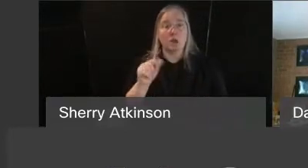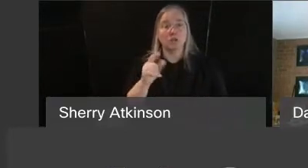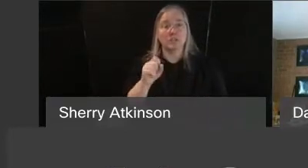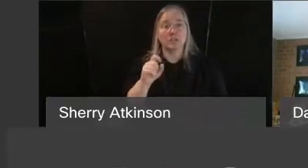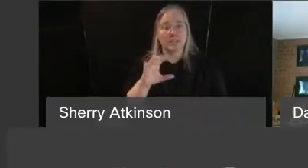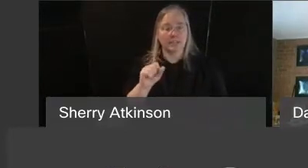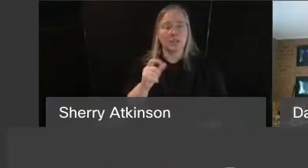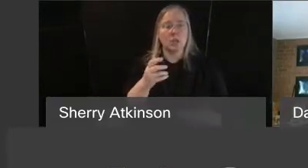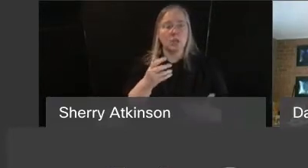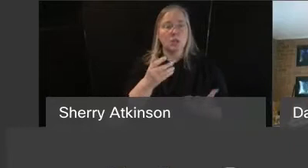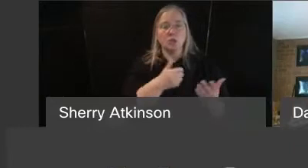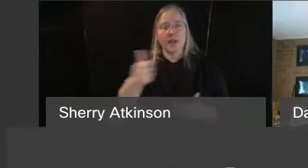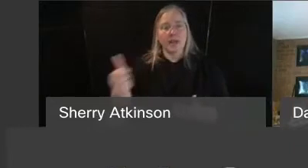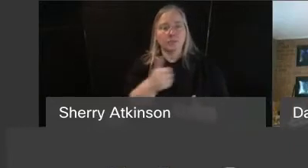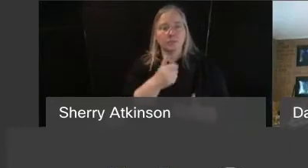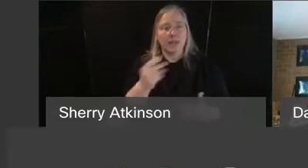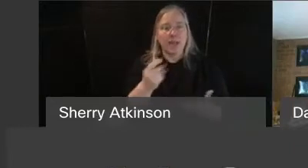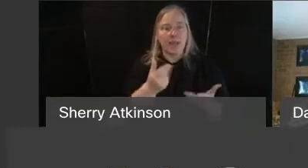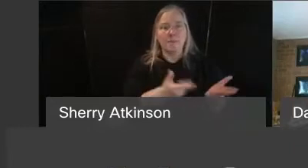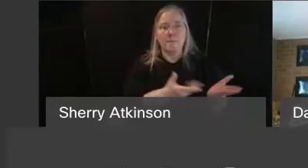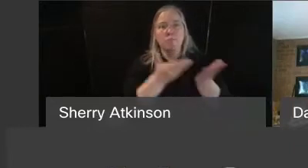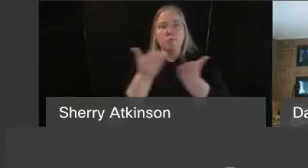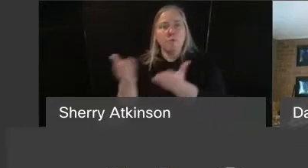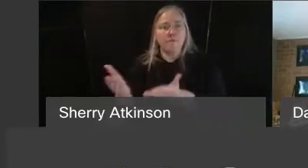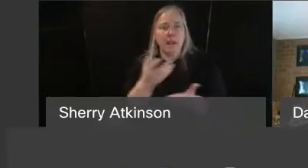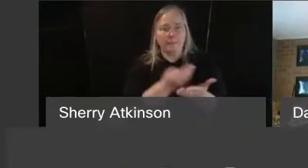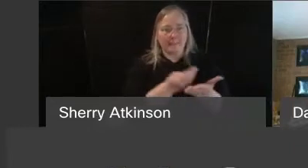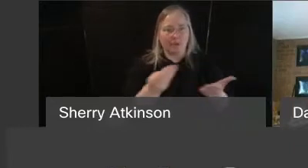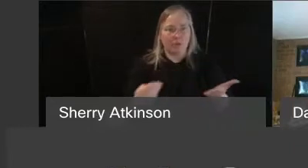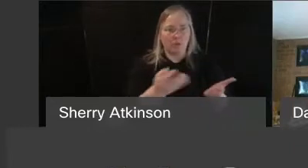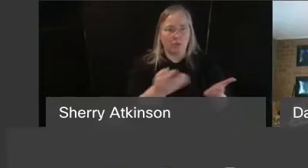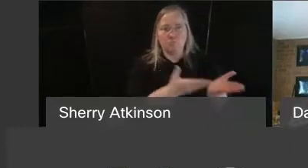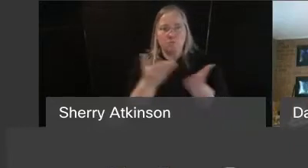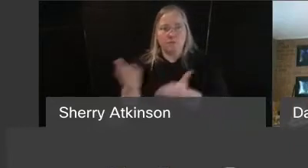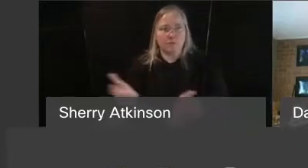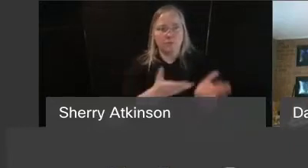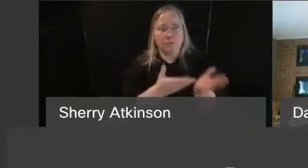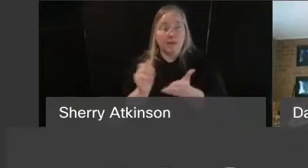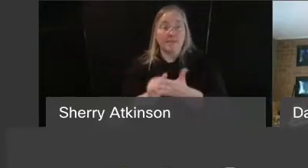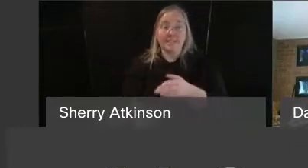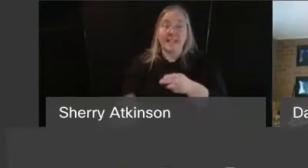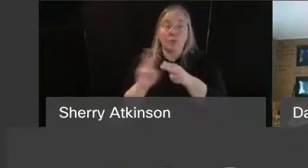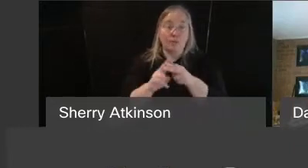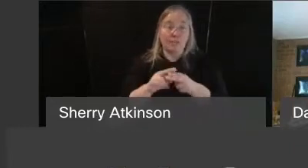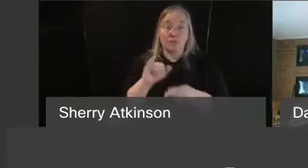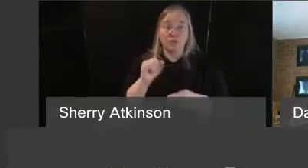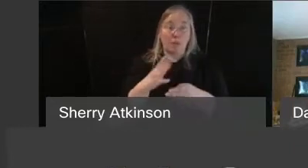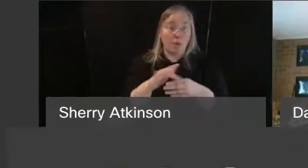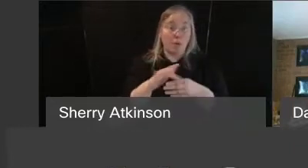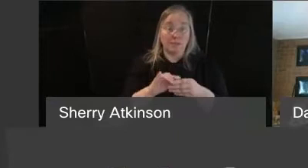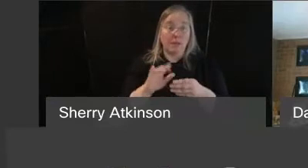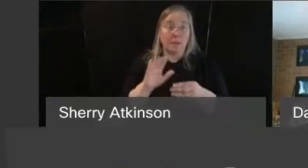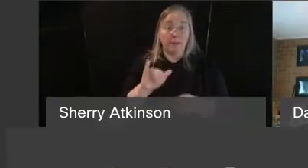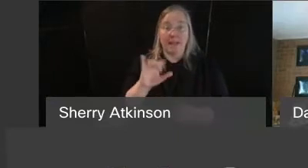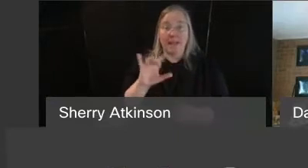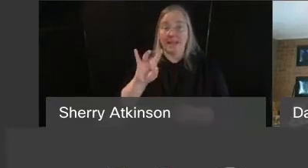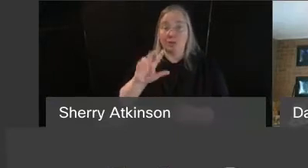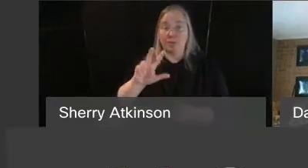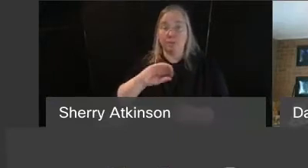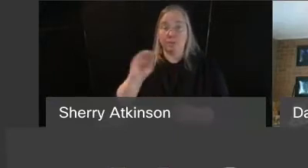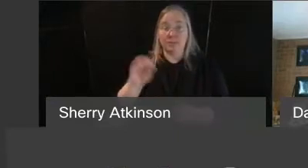material moving. Has sort of really kind of, increased the number of job openings almost by 83% here in Maryland.